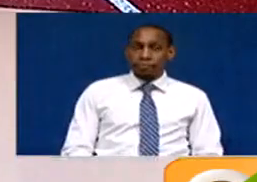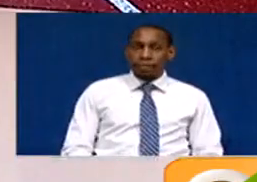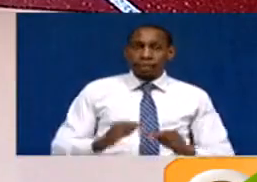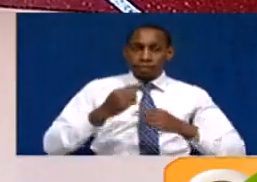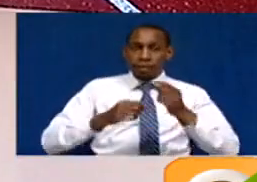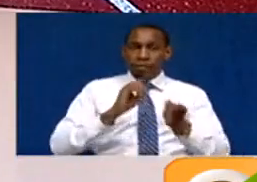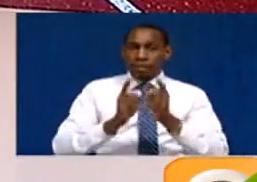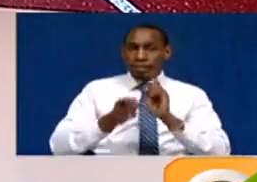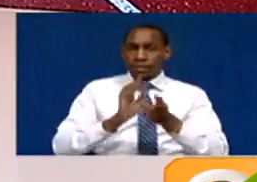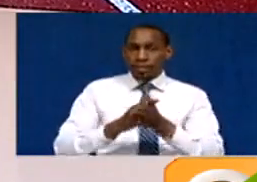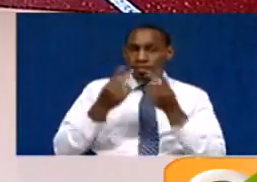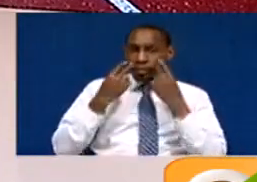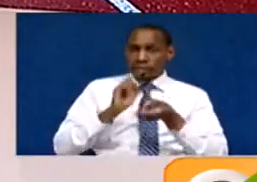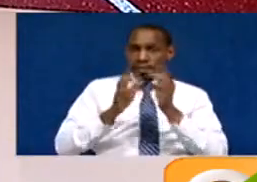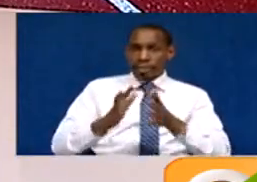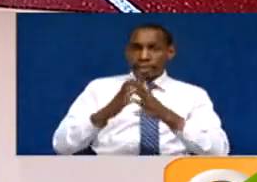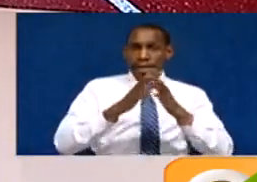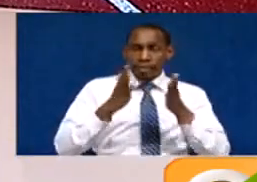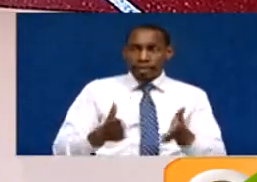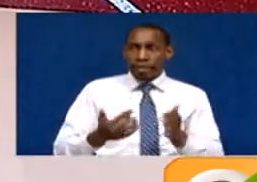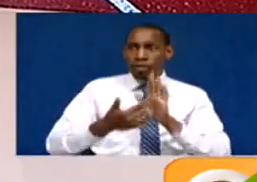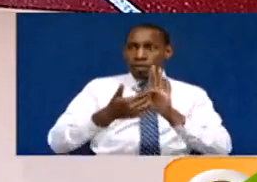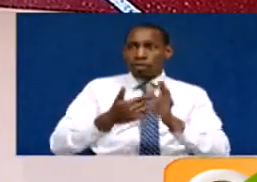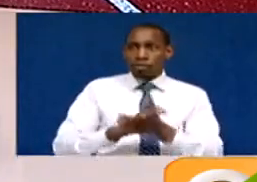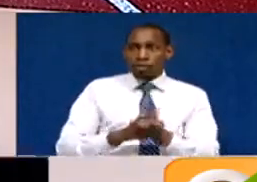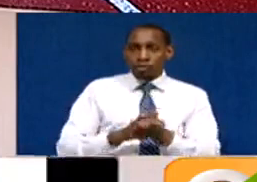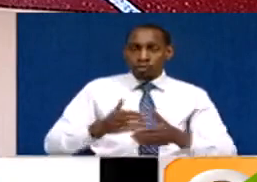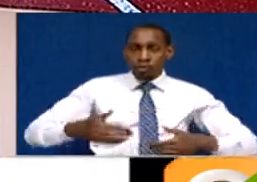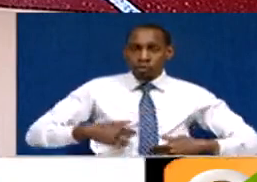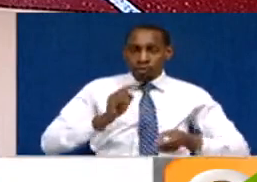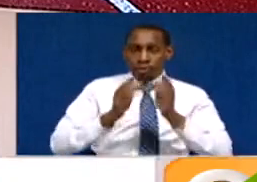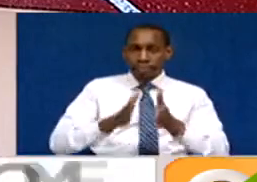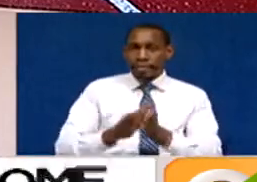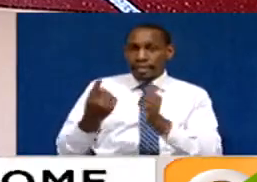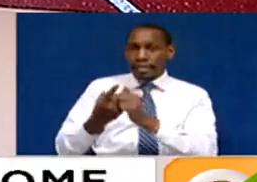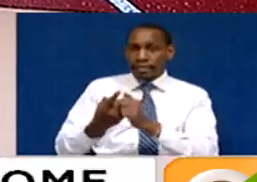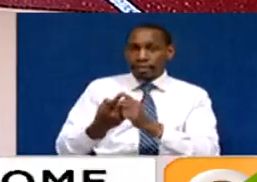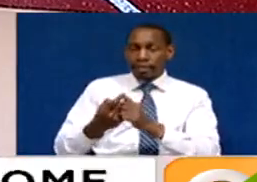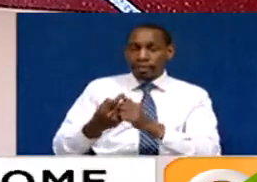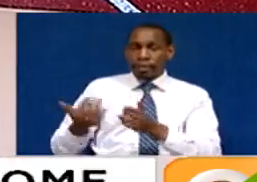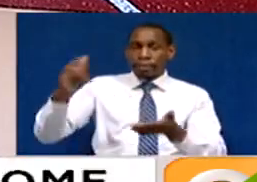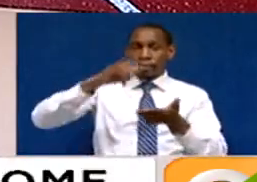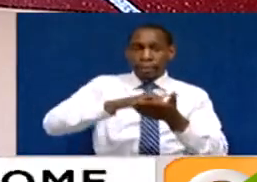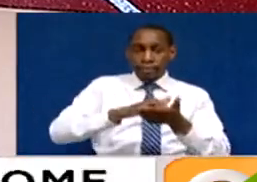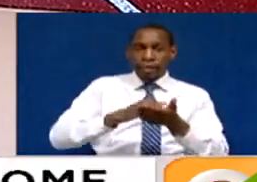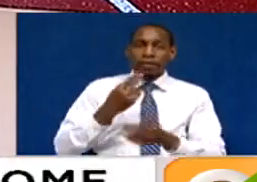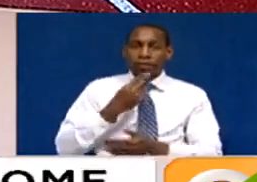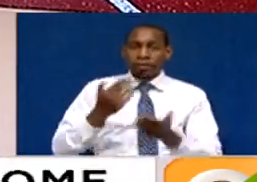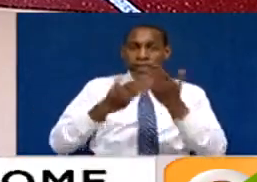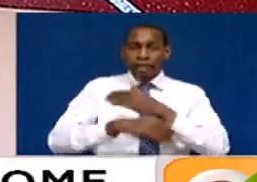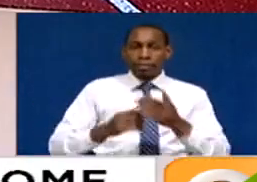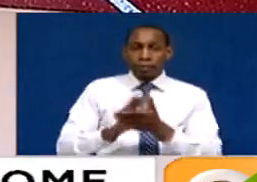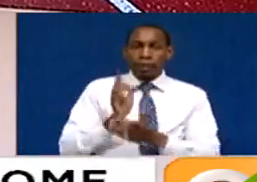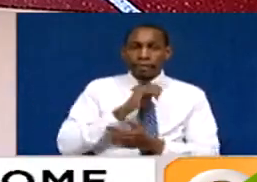And same with the sprints. You saw that sprinter there, the American. Now we take a look at junior sprinters. Now 11 of them arrived back in the country Tuesday night after